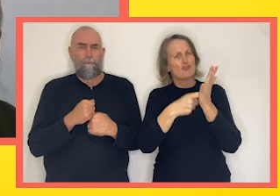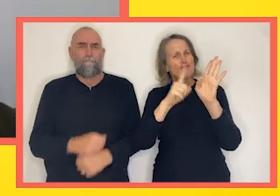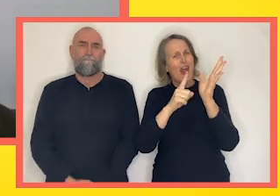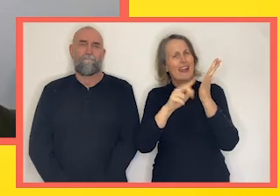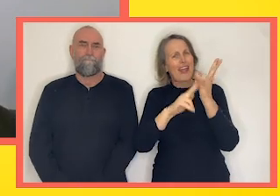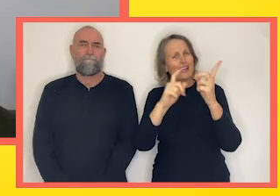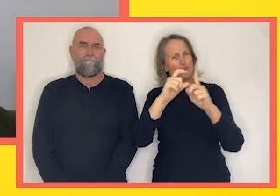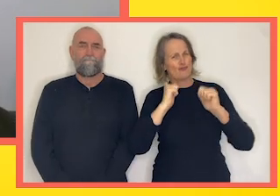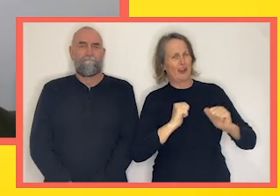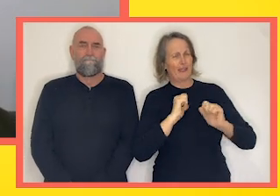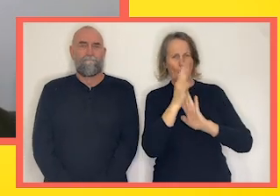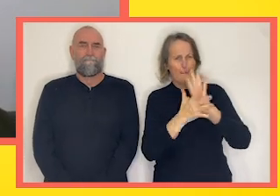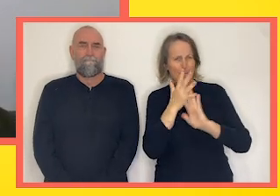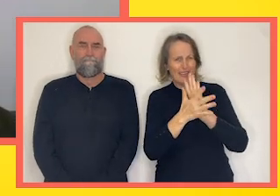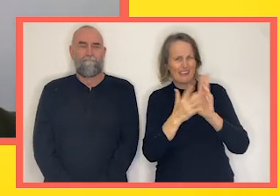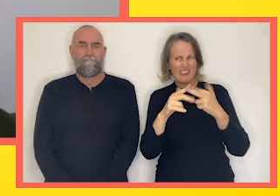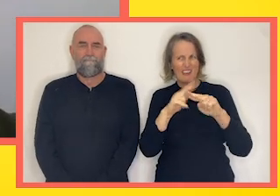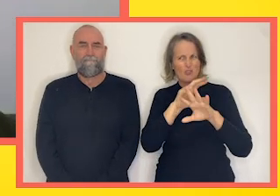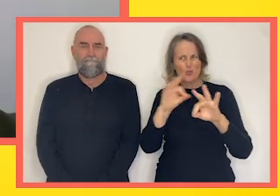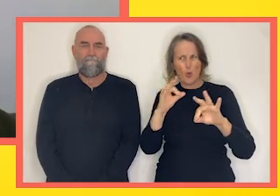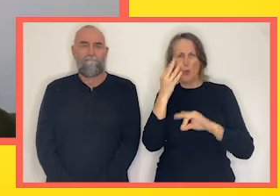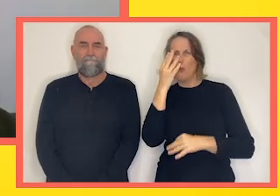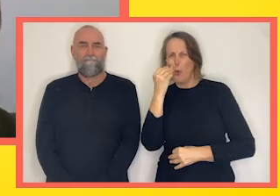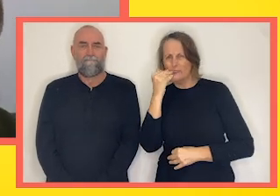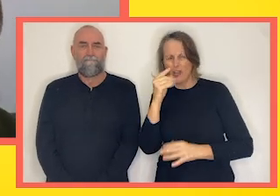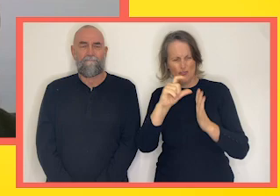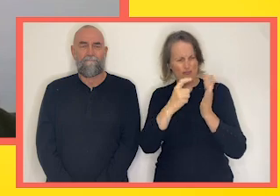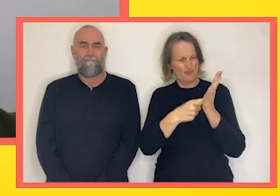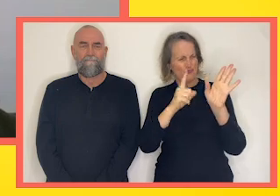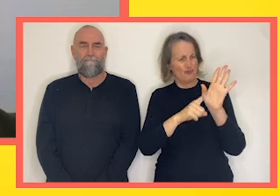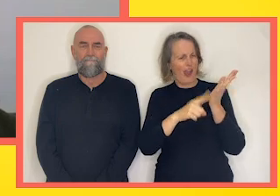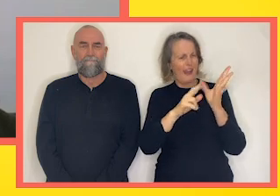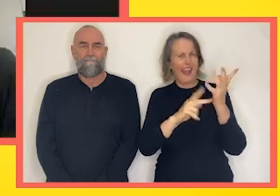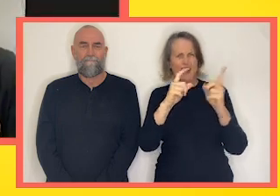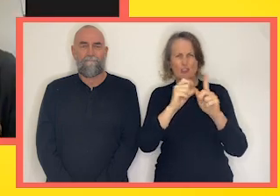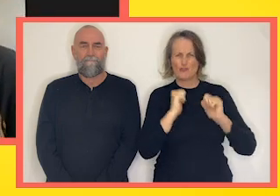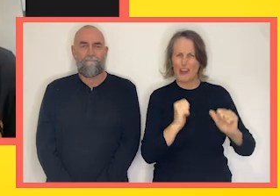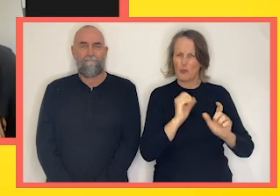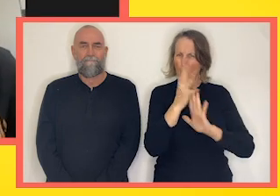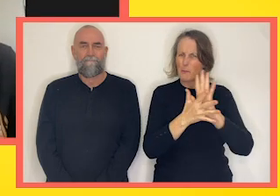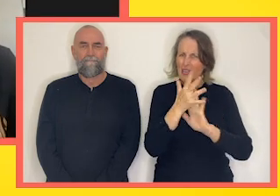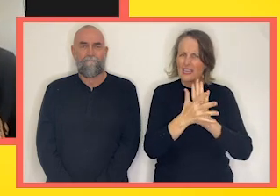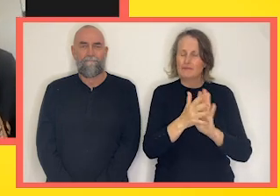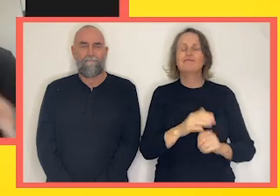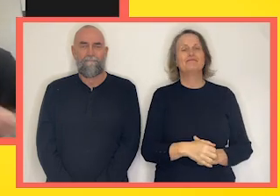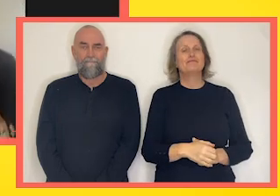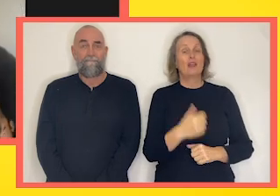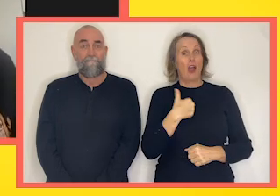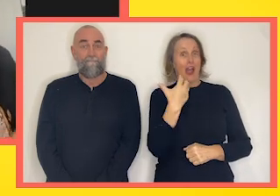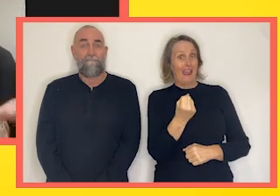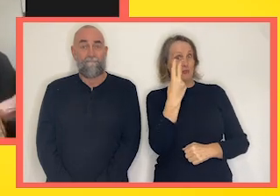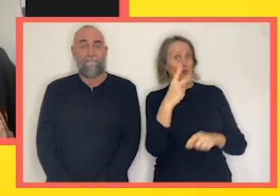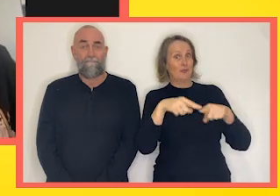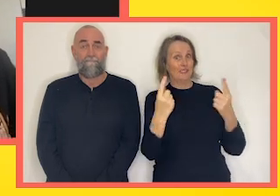like for surfers? If you're not in the water, what's your dry land training like? Yeah, so I do have kind of 2 types of